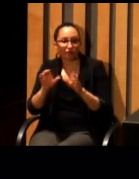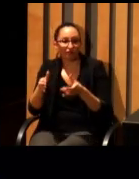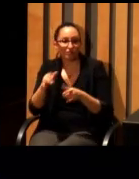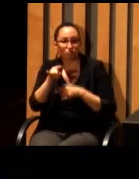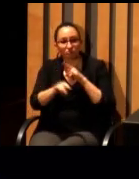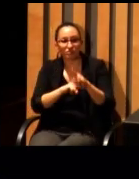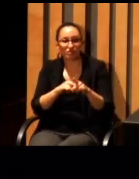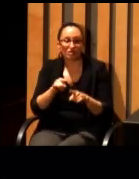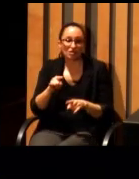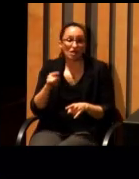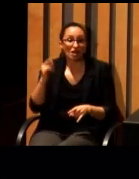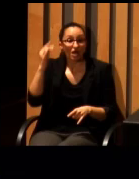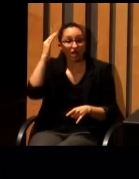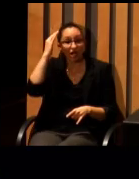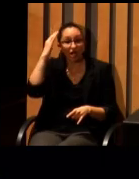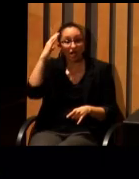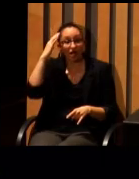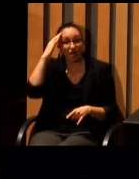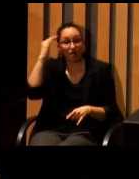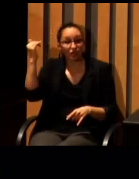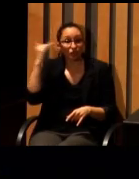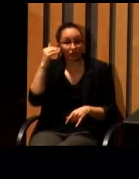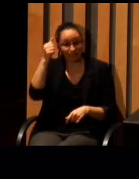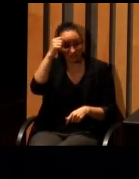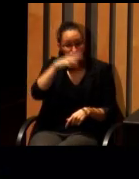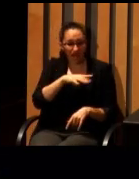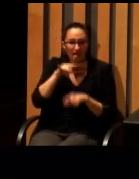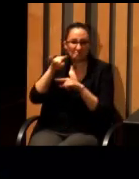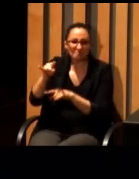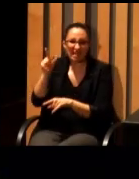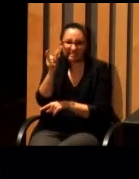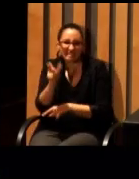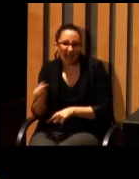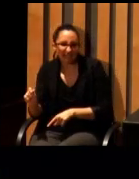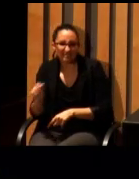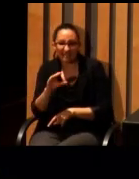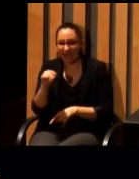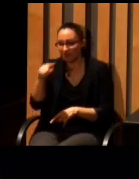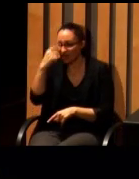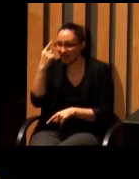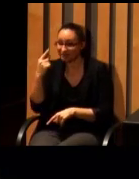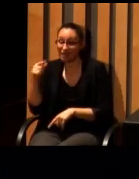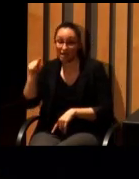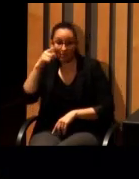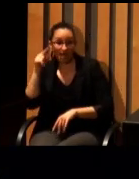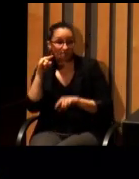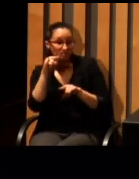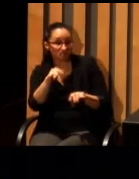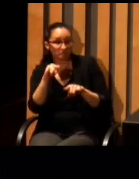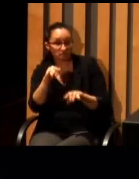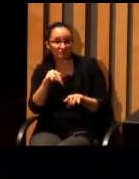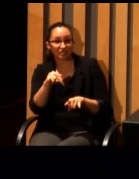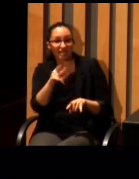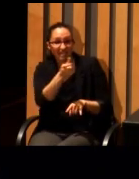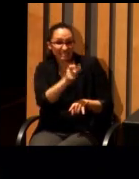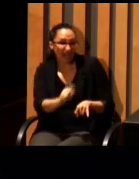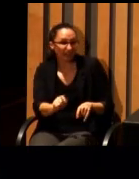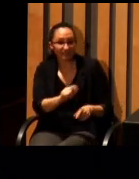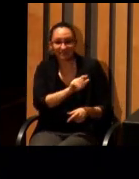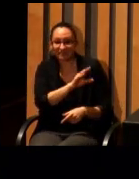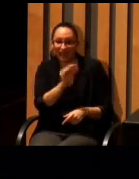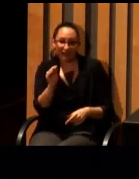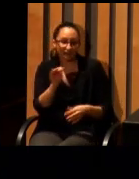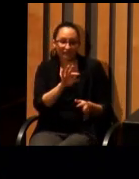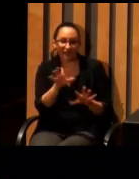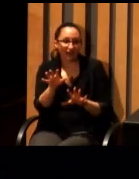the Korean man made fun of the Italians and the blacks, and the blacks made fun of the Italians and the